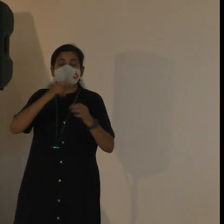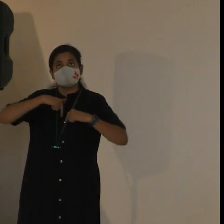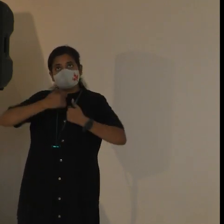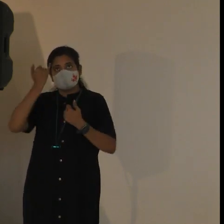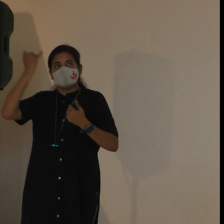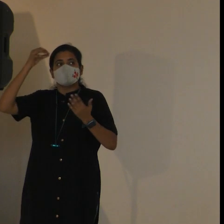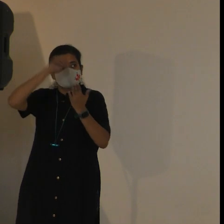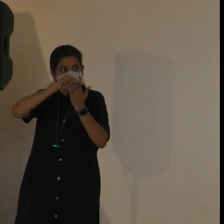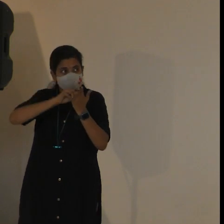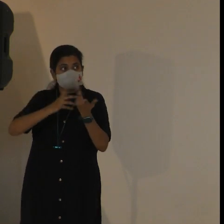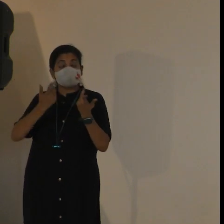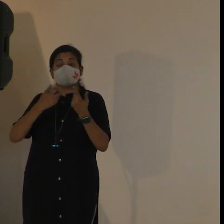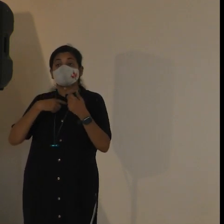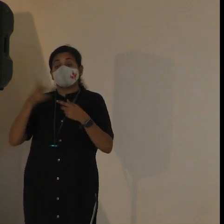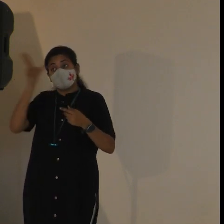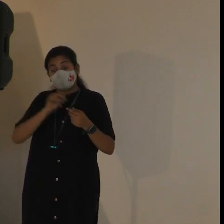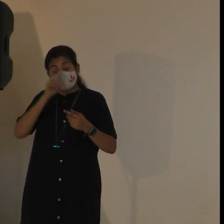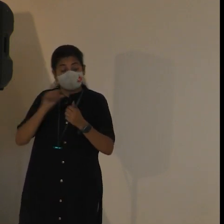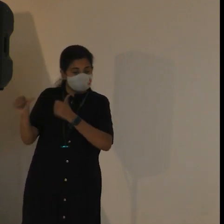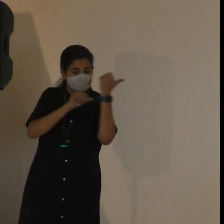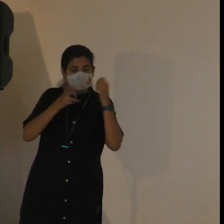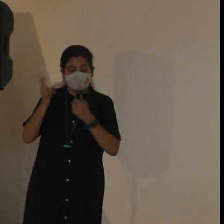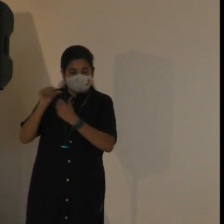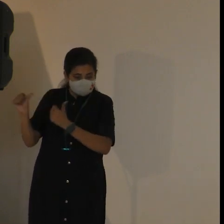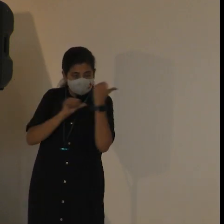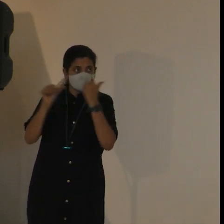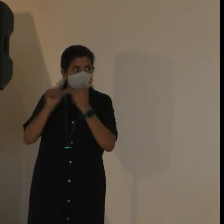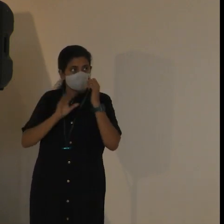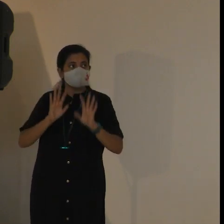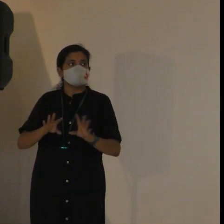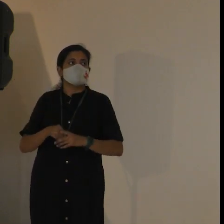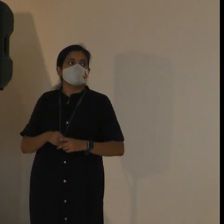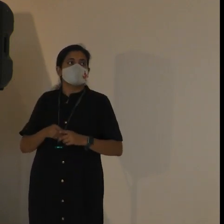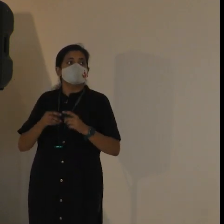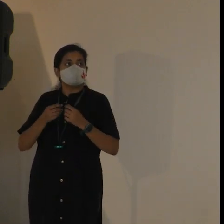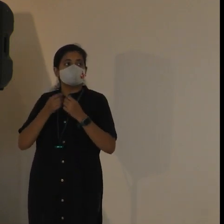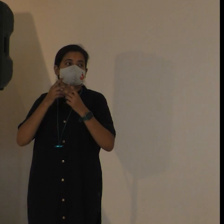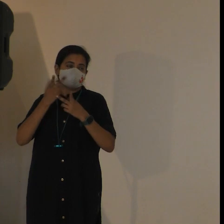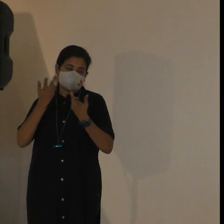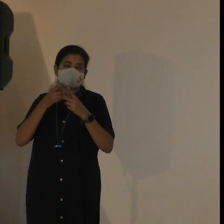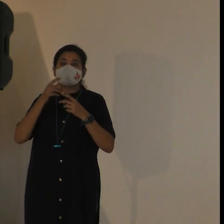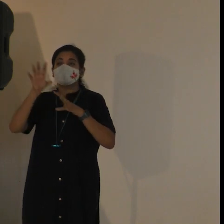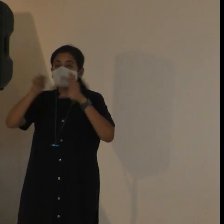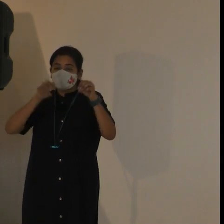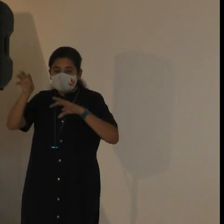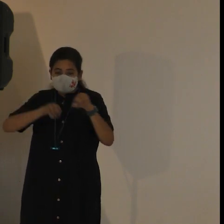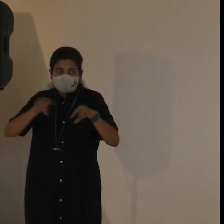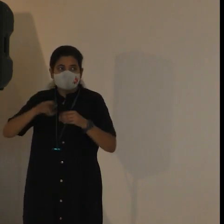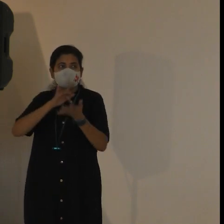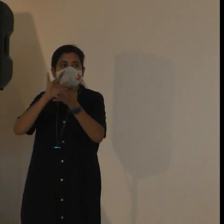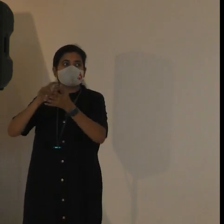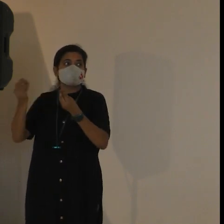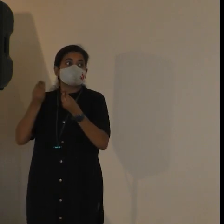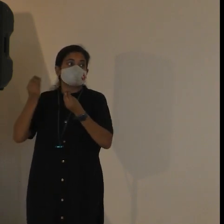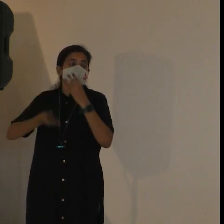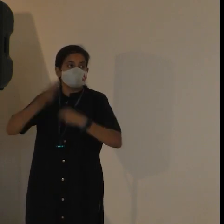Kevin had multiple revisions and making scripts, we just got on call with various resource persons. So the hunt